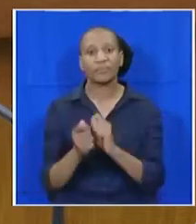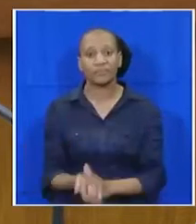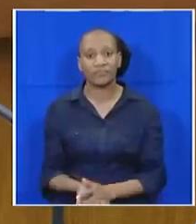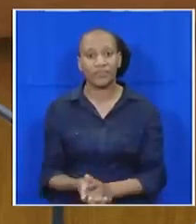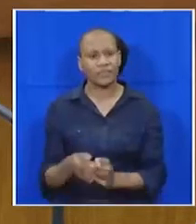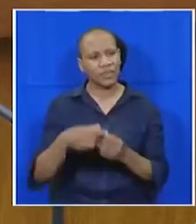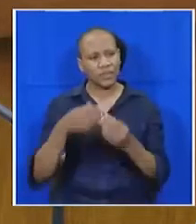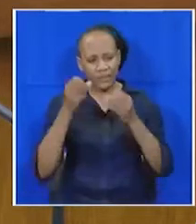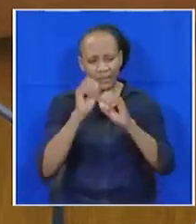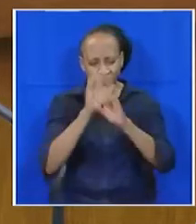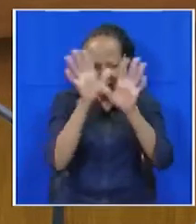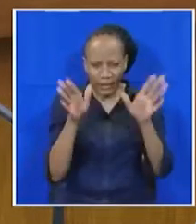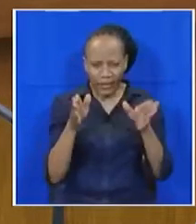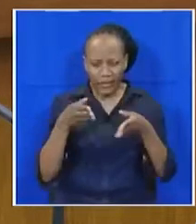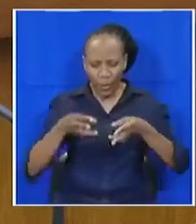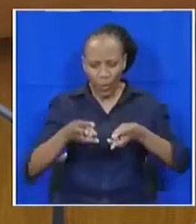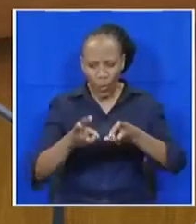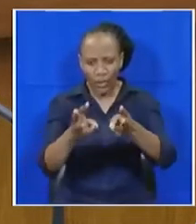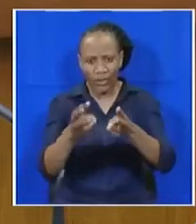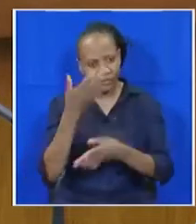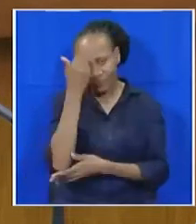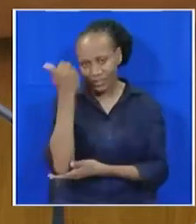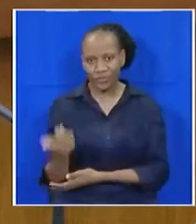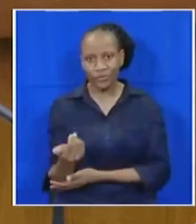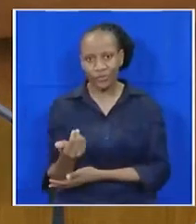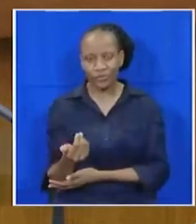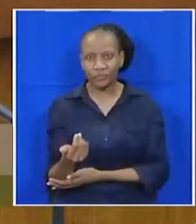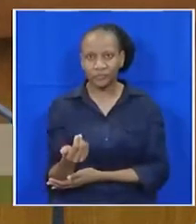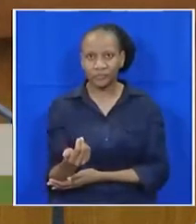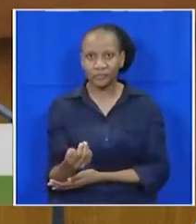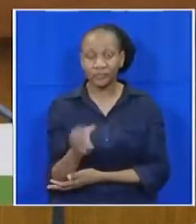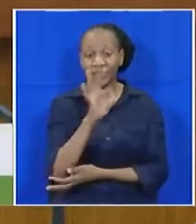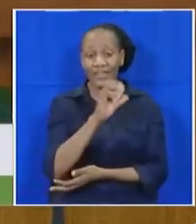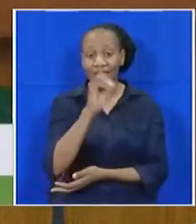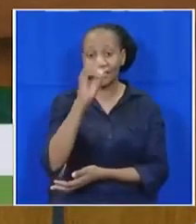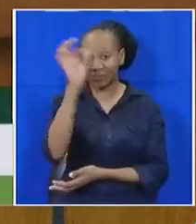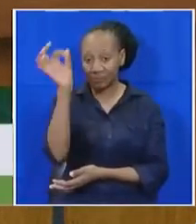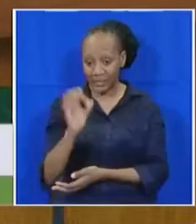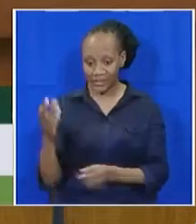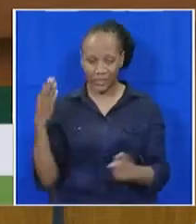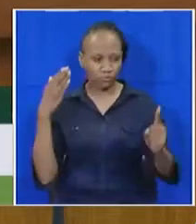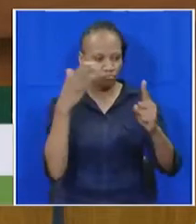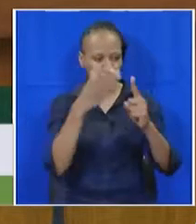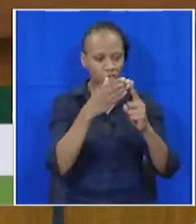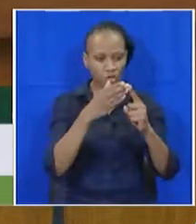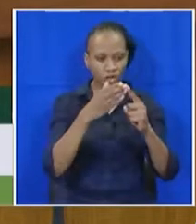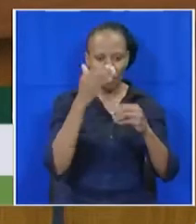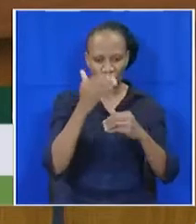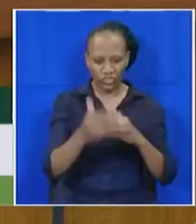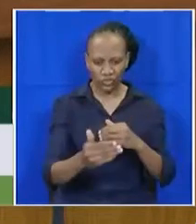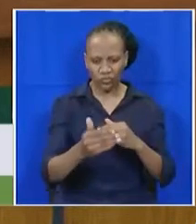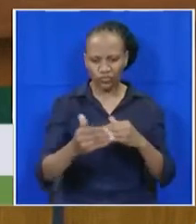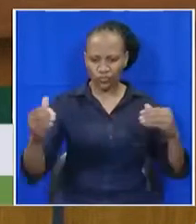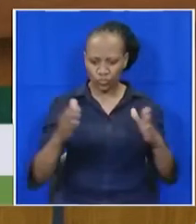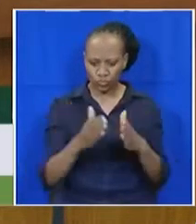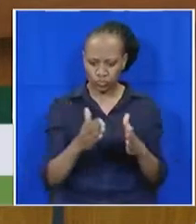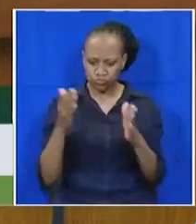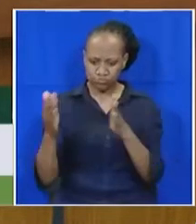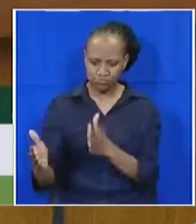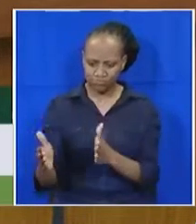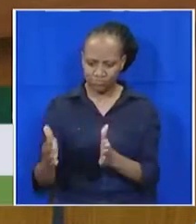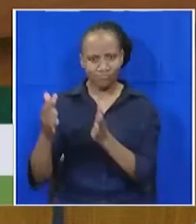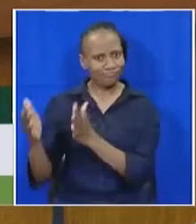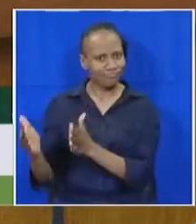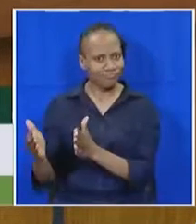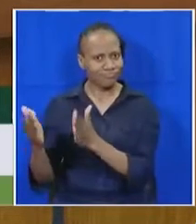clear direction as ANC when you took over power. The 30% target was shifted so many times that no one